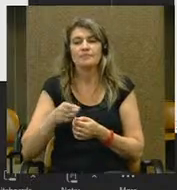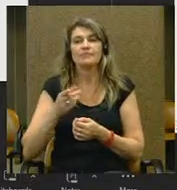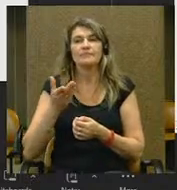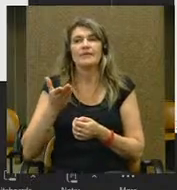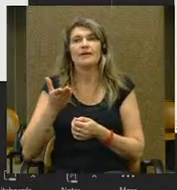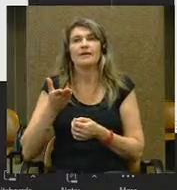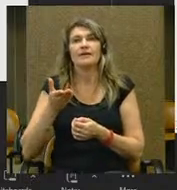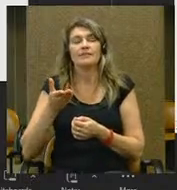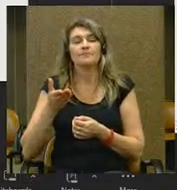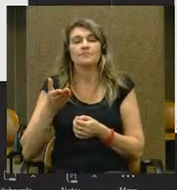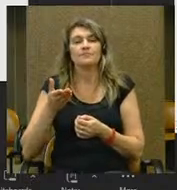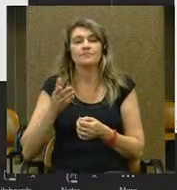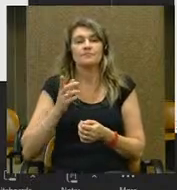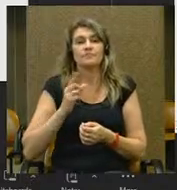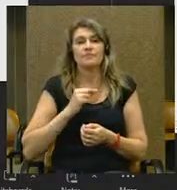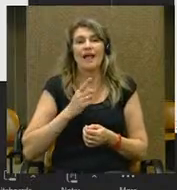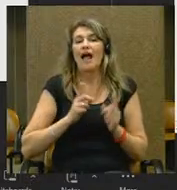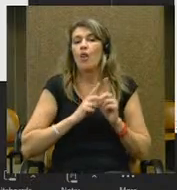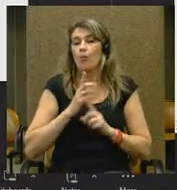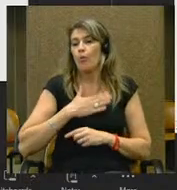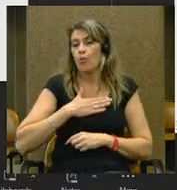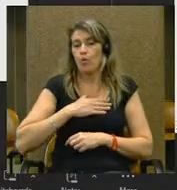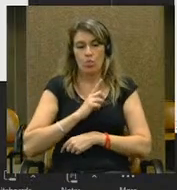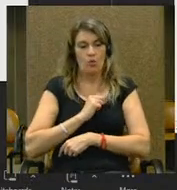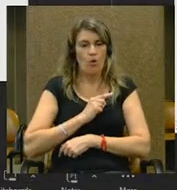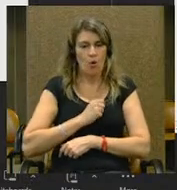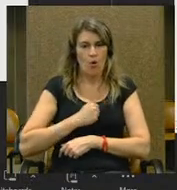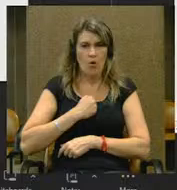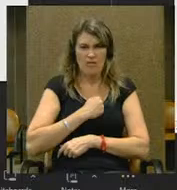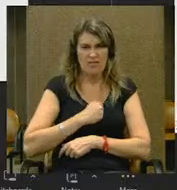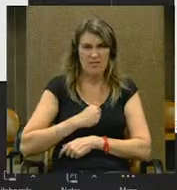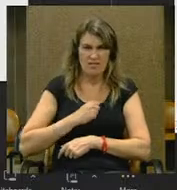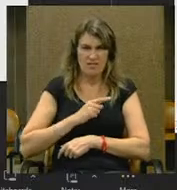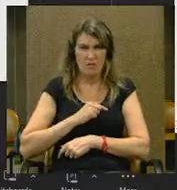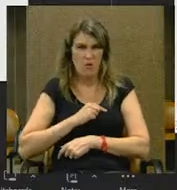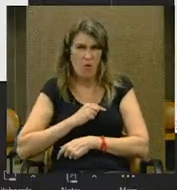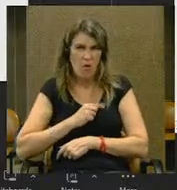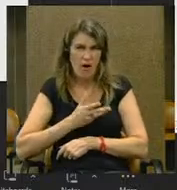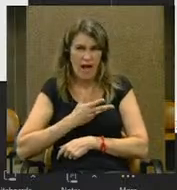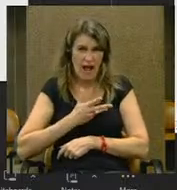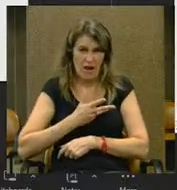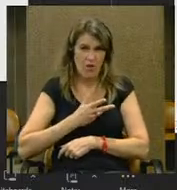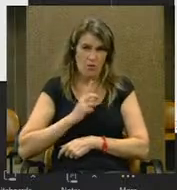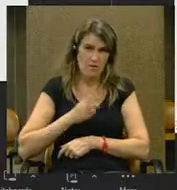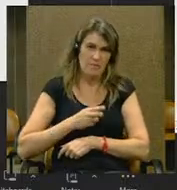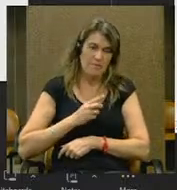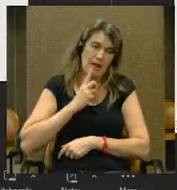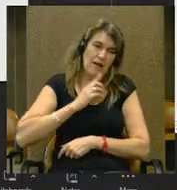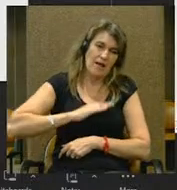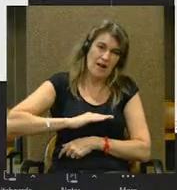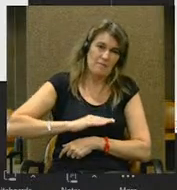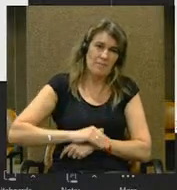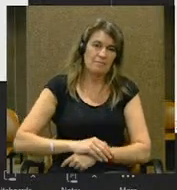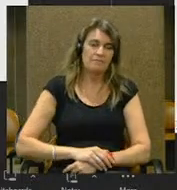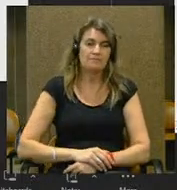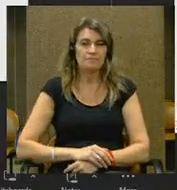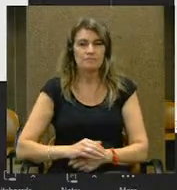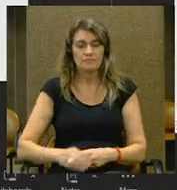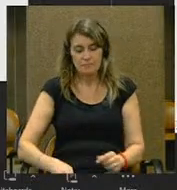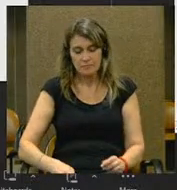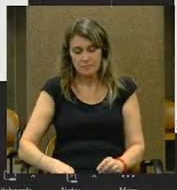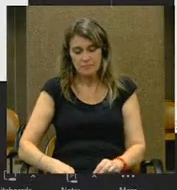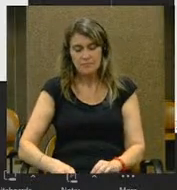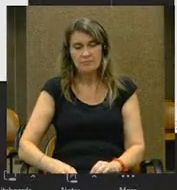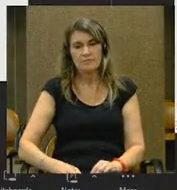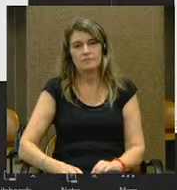programs. People are often reporting turning to street drug supply in order to manage pain.